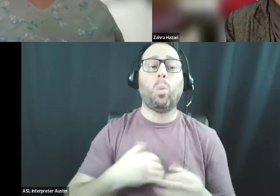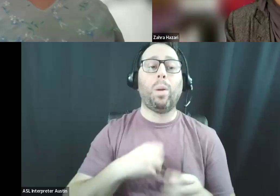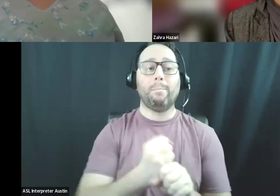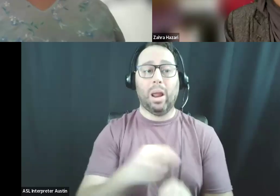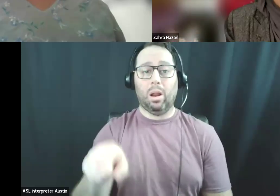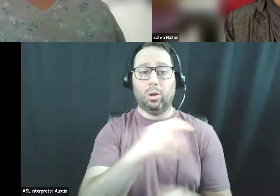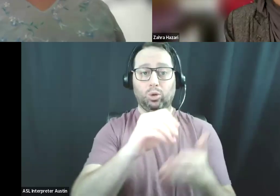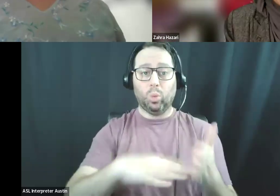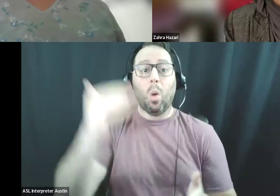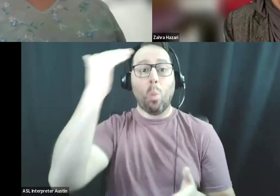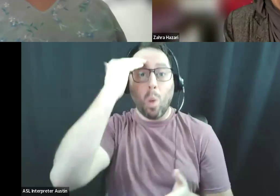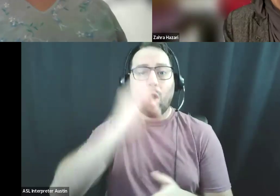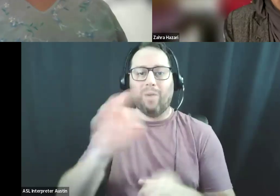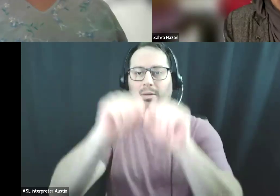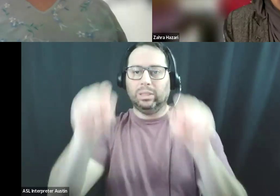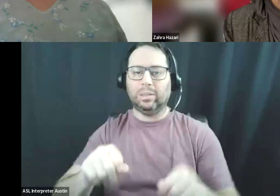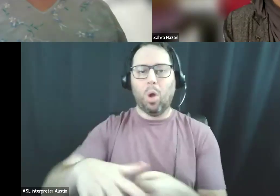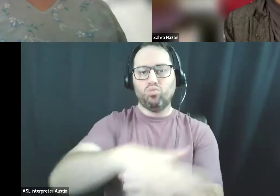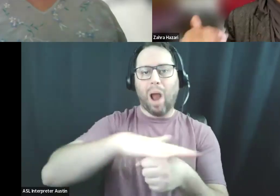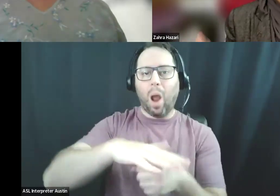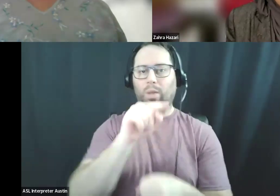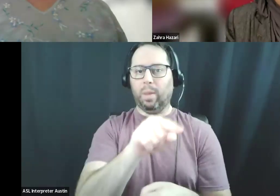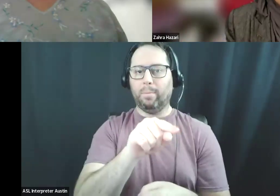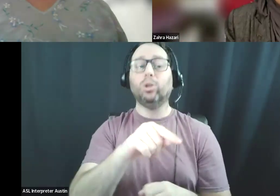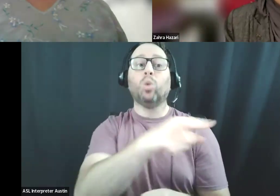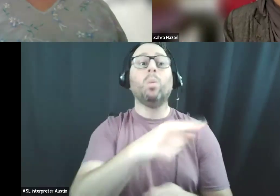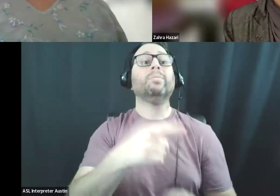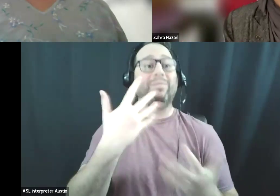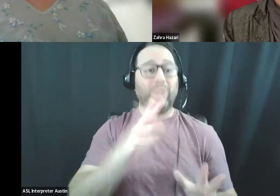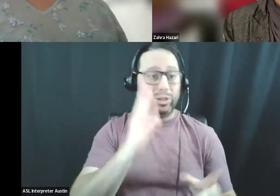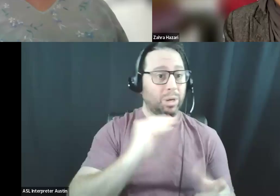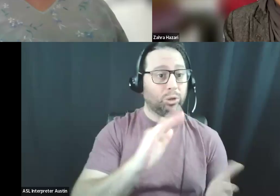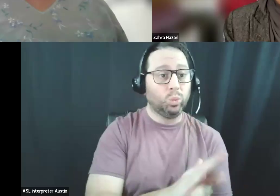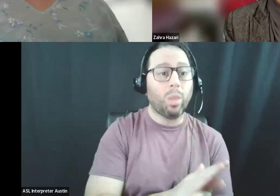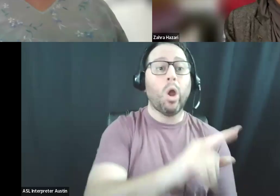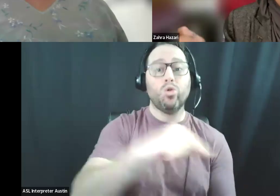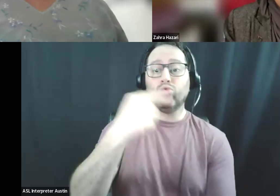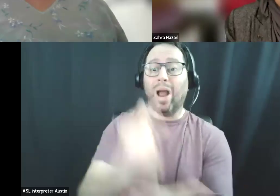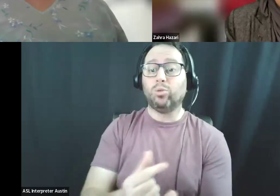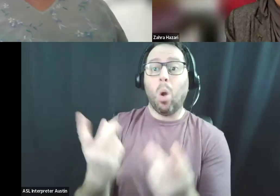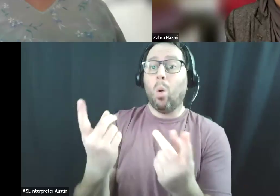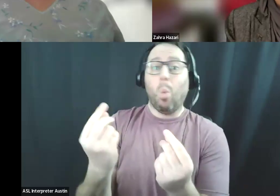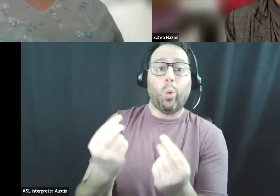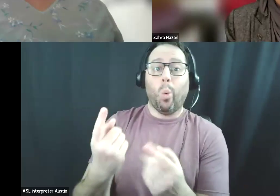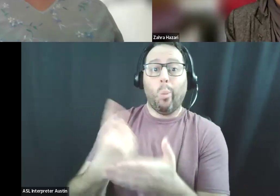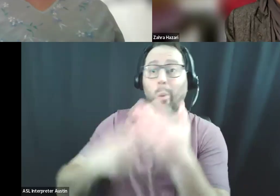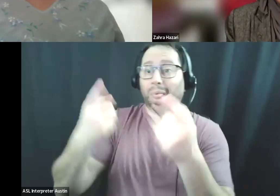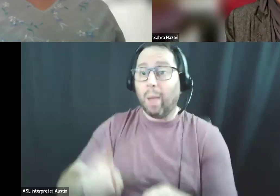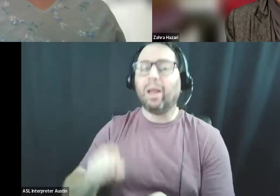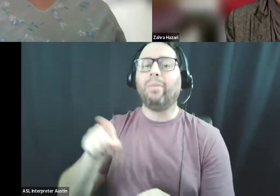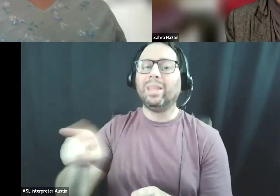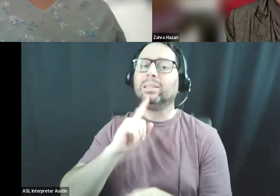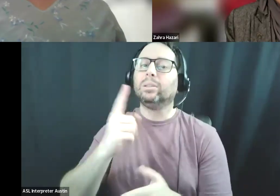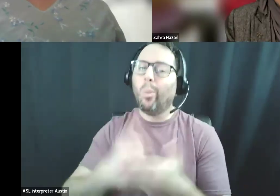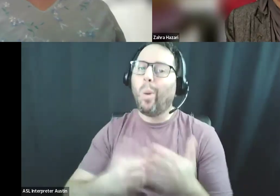aware of the system around you and how it's acting on you, then you don't internalize it, right? You can resist against it, right? So